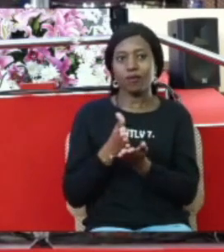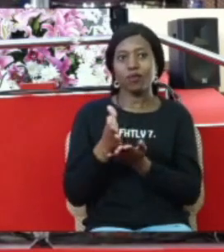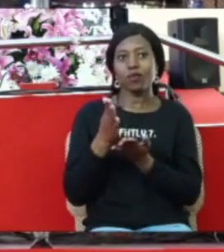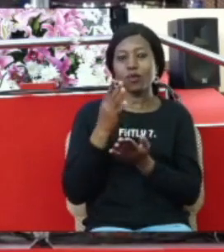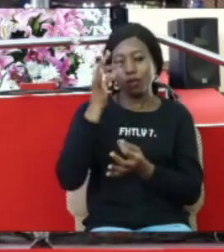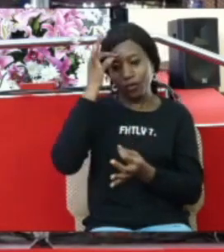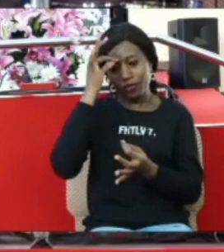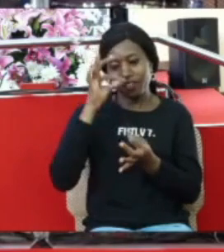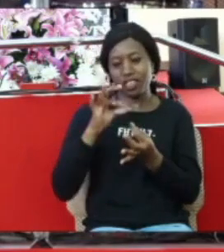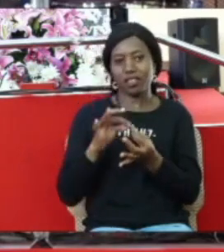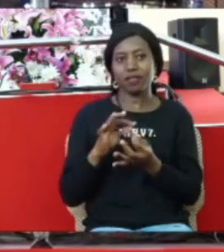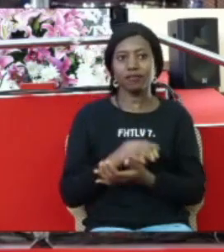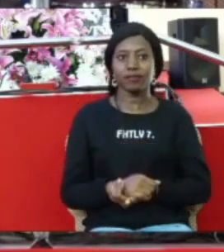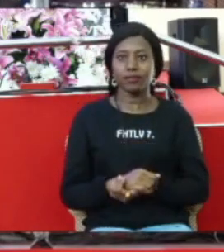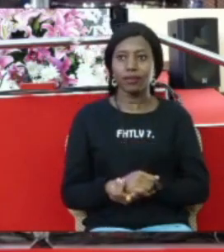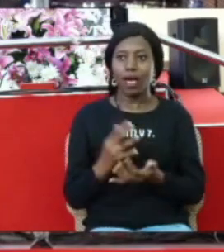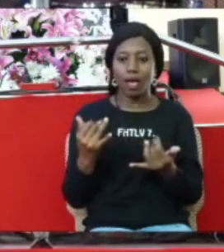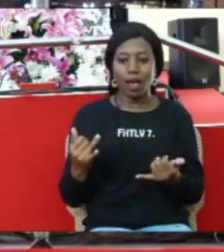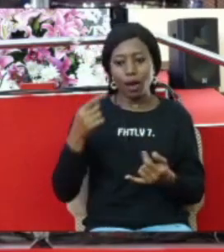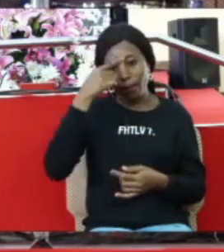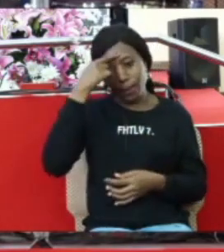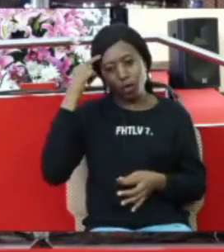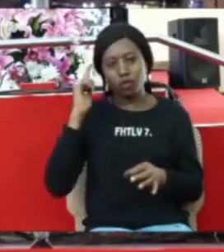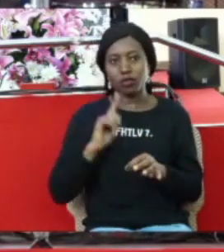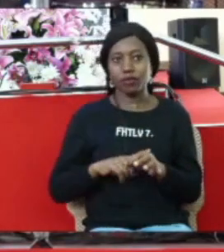And because of time, I better stop there